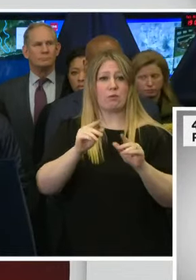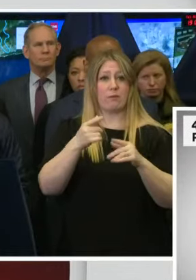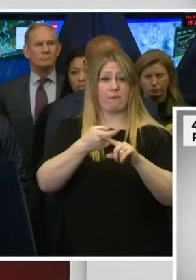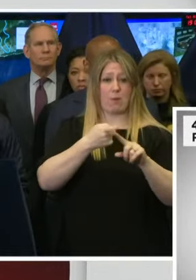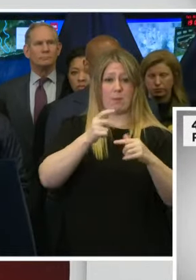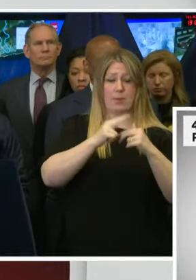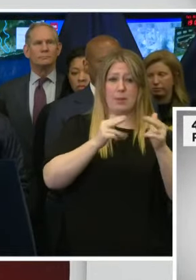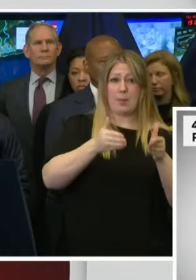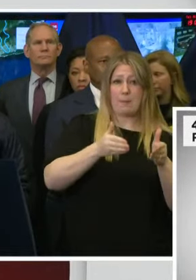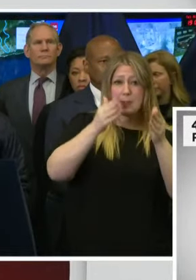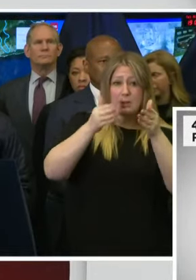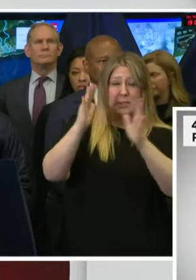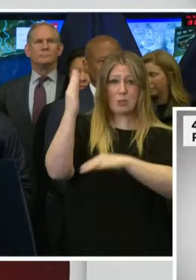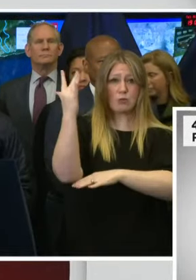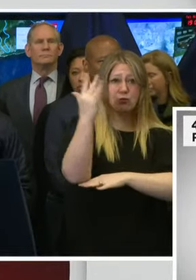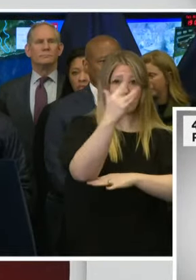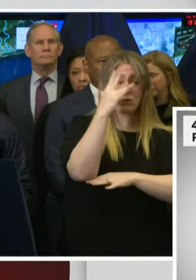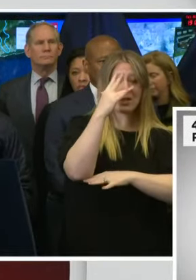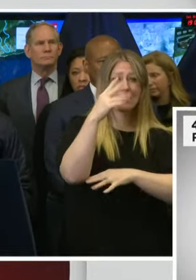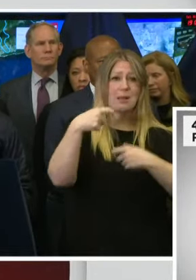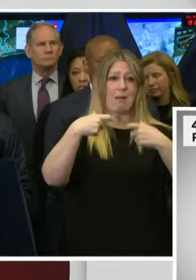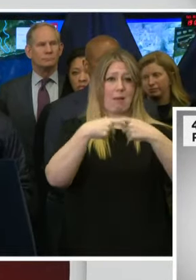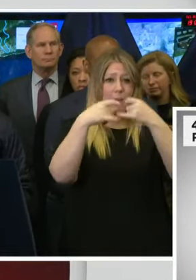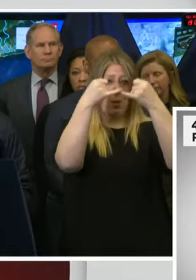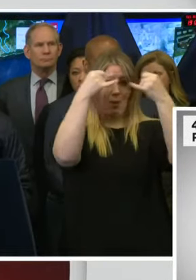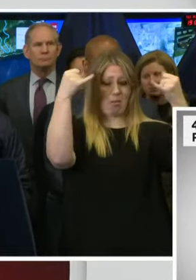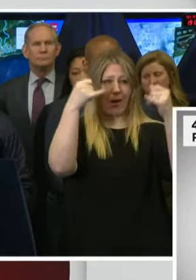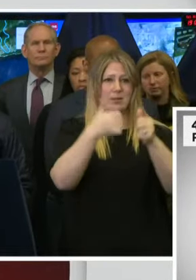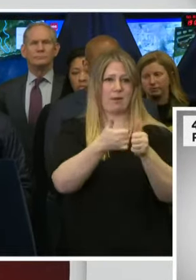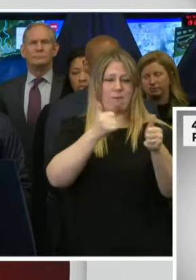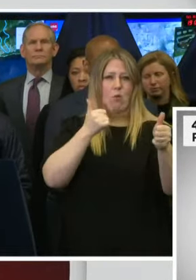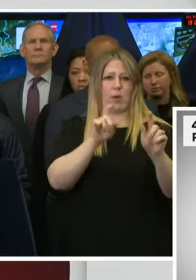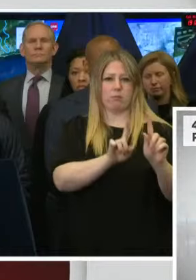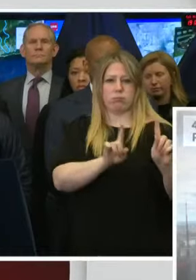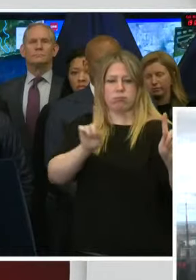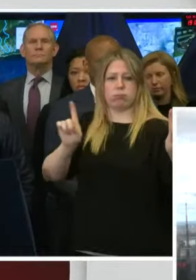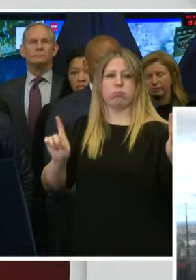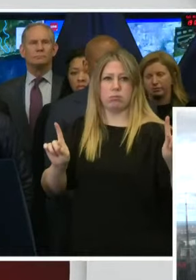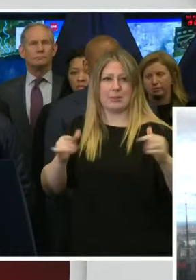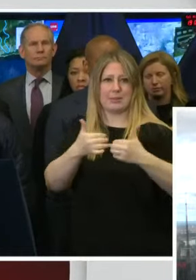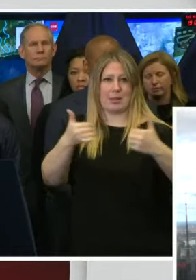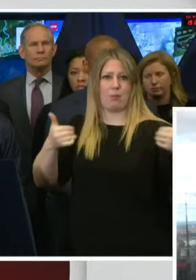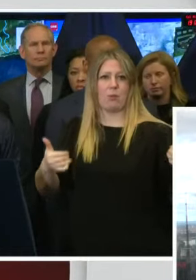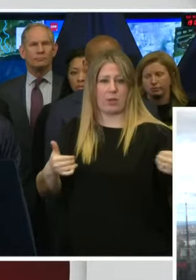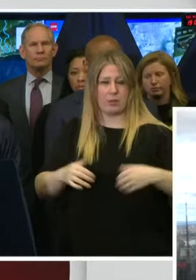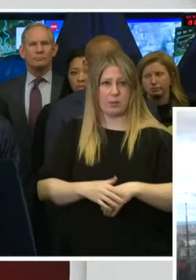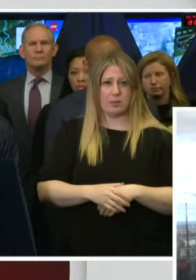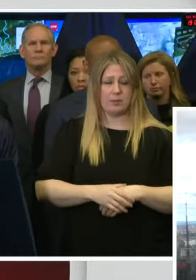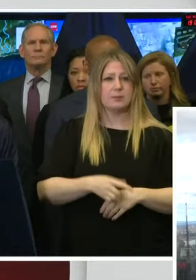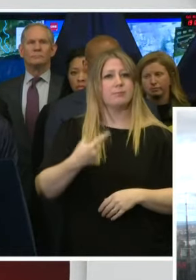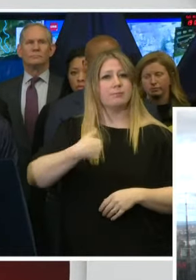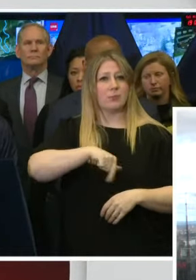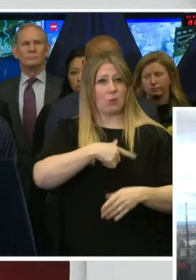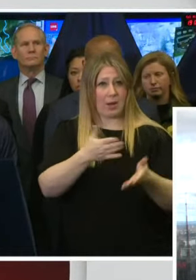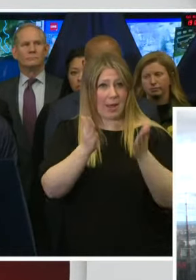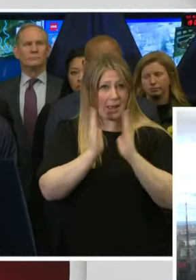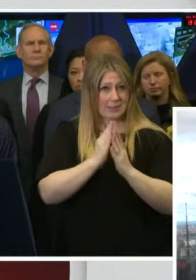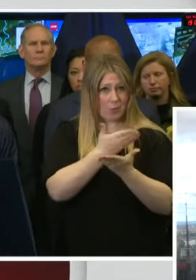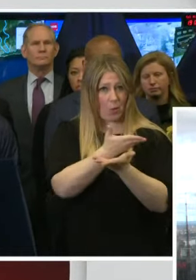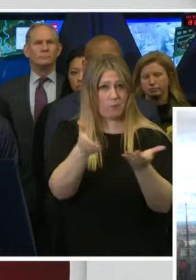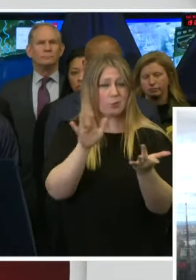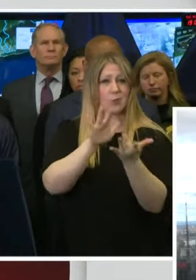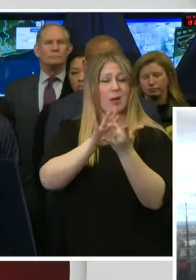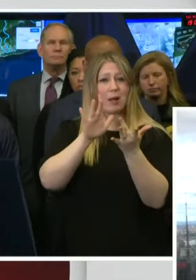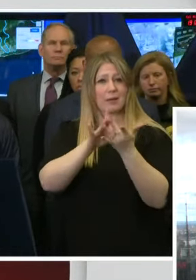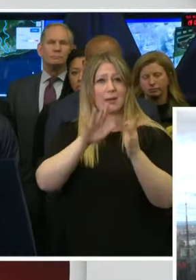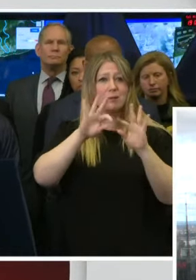lines. If you are driving, pull over to a safe location. We're asking people to check in on their relatives, on their loved